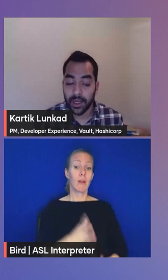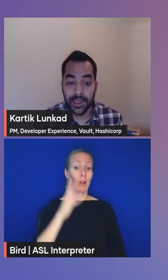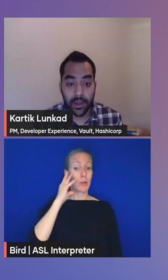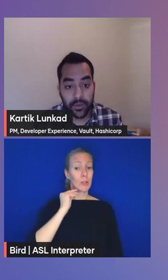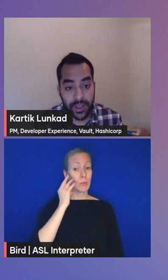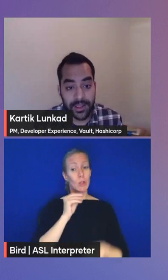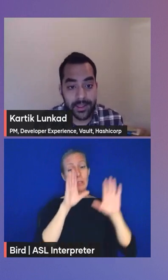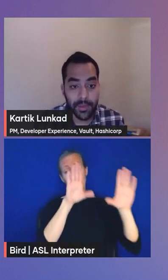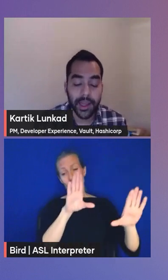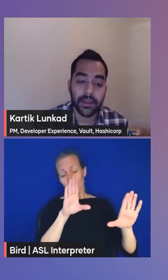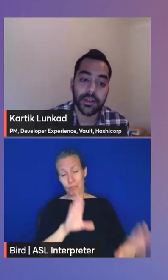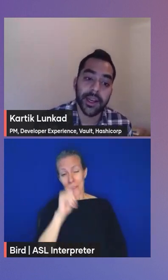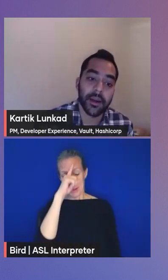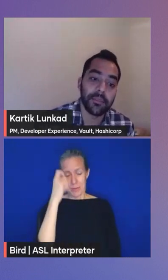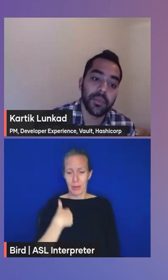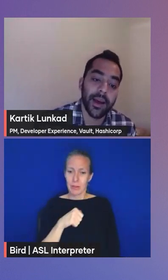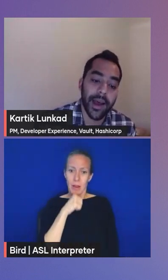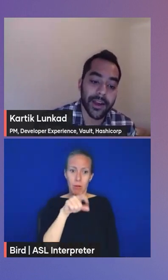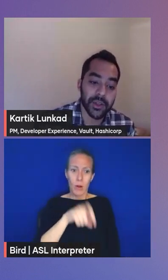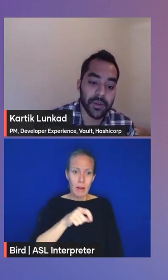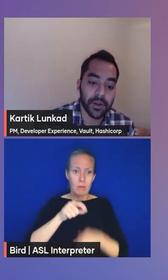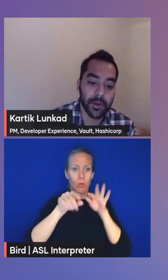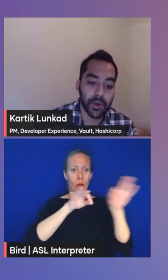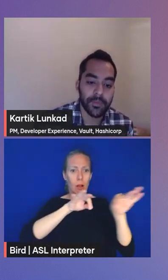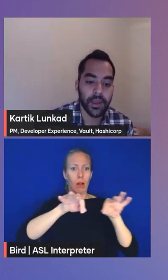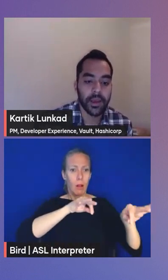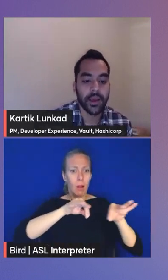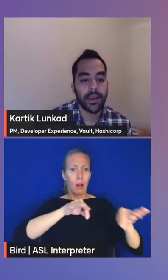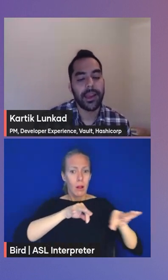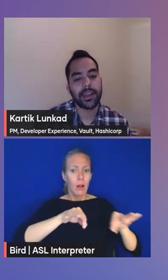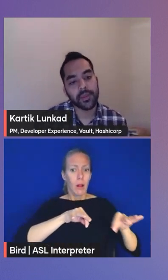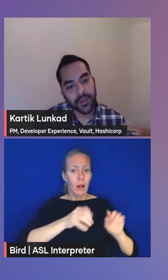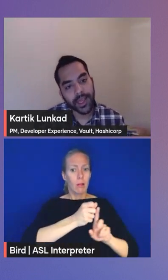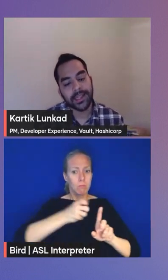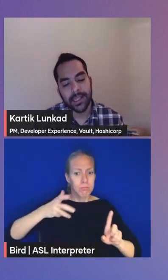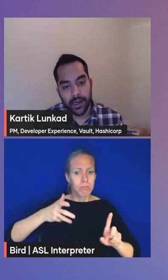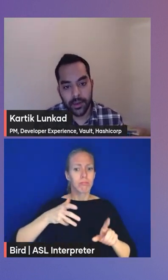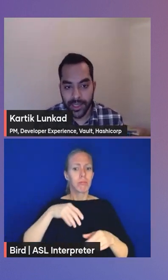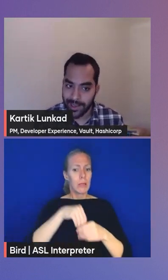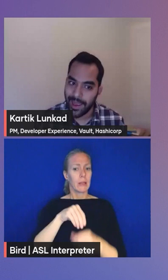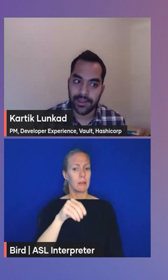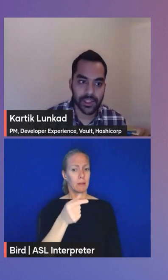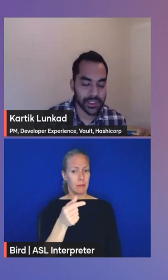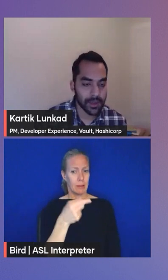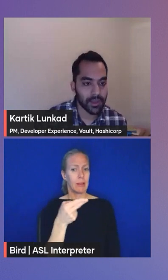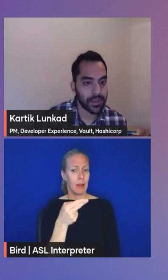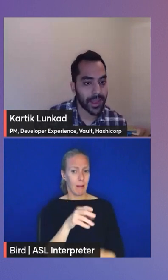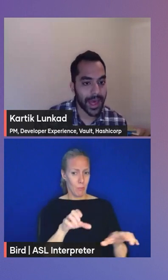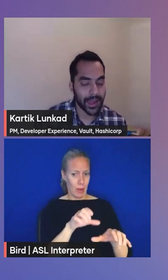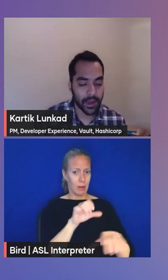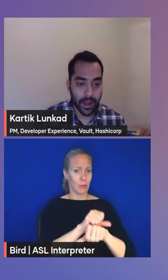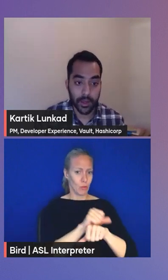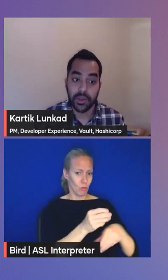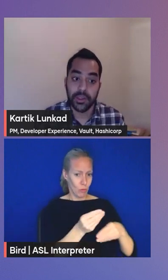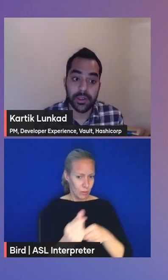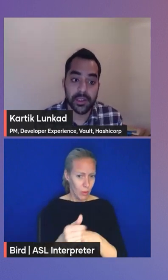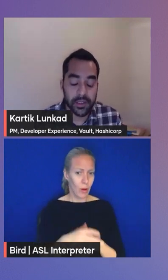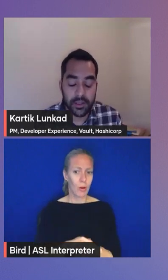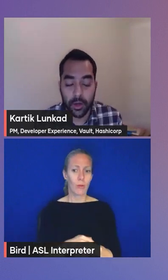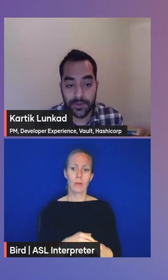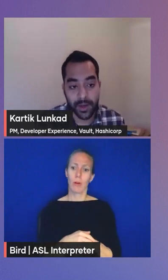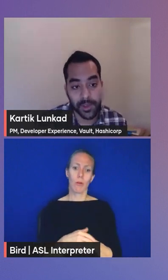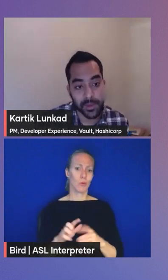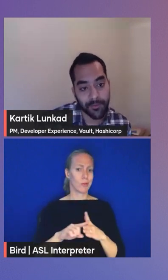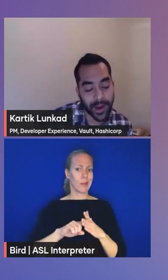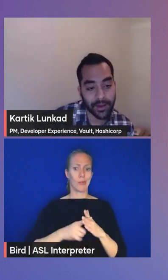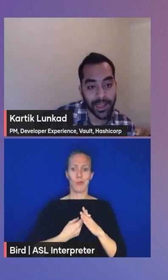specify a ton of things in my GitHub action workflow. In terms of getting started, yet again, it's just something that new users